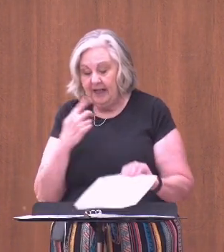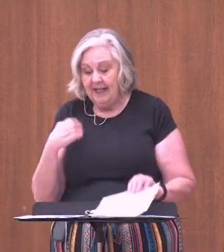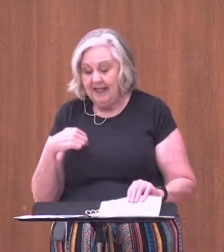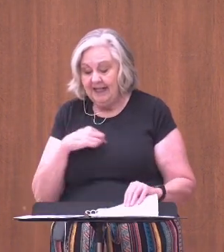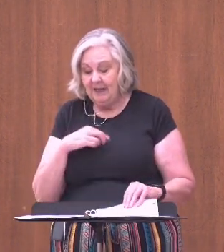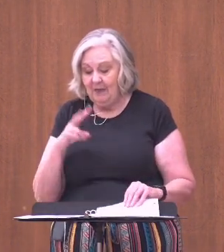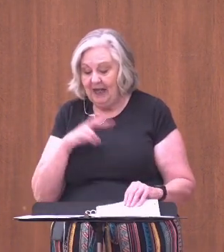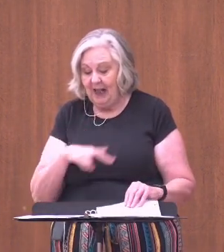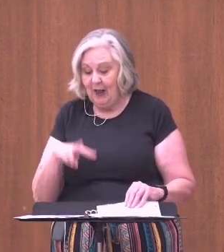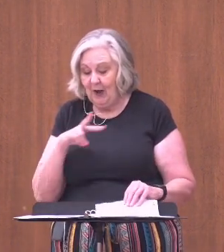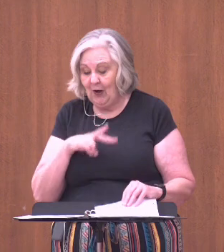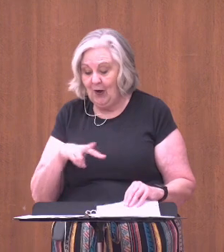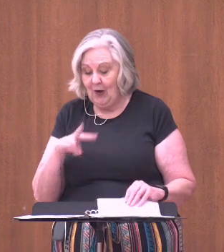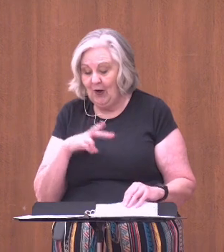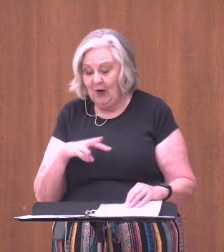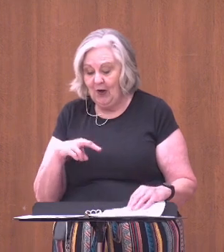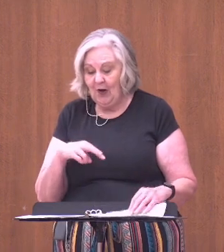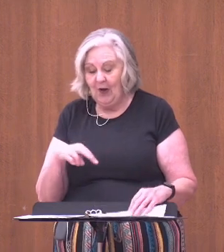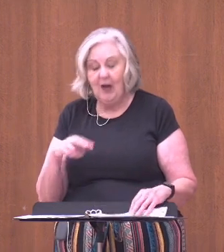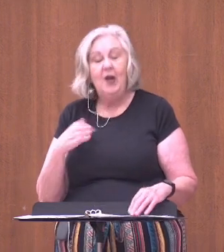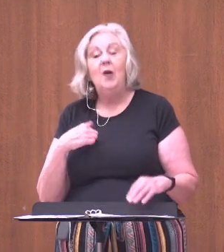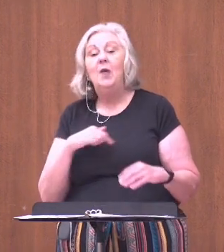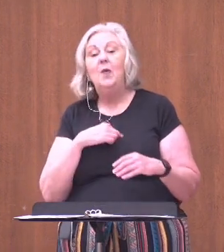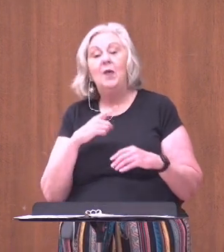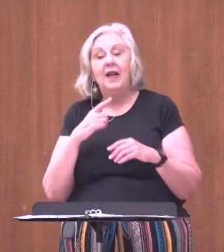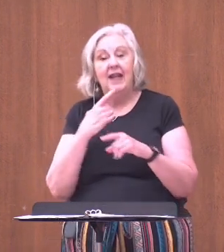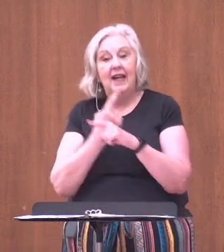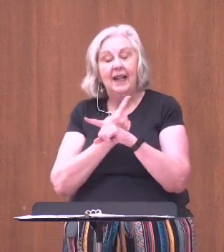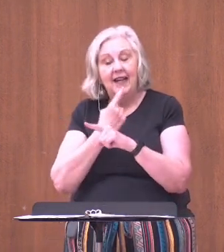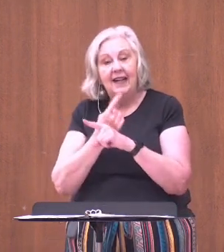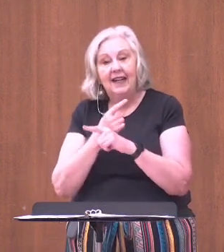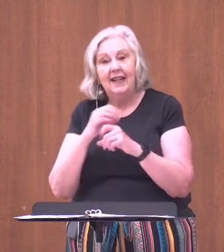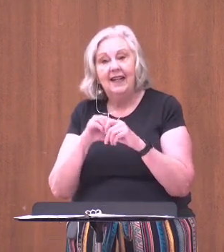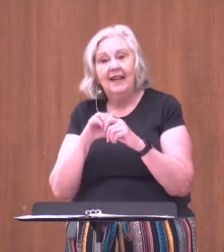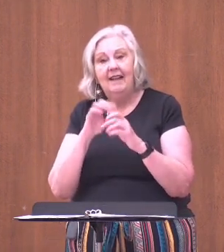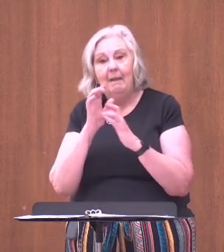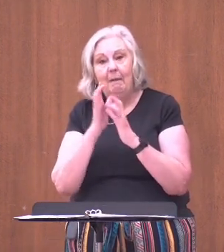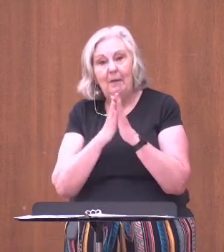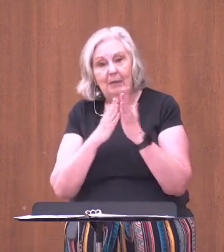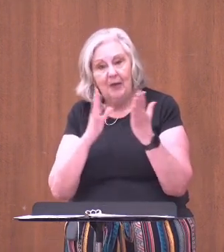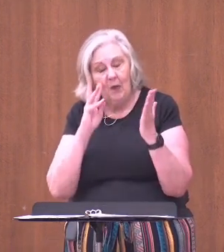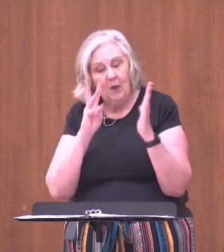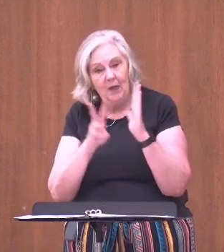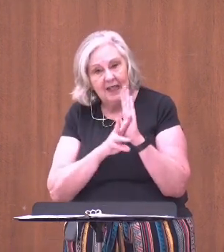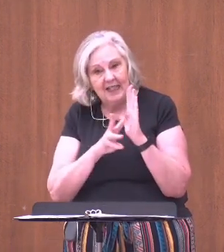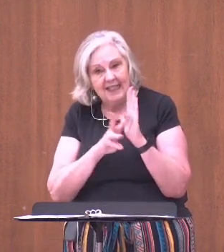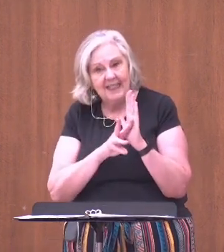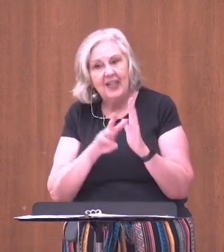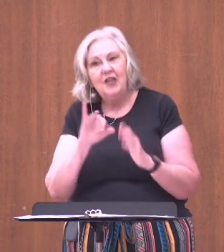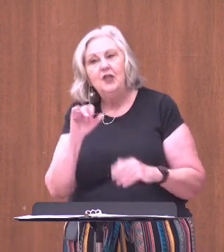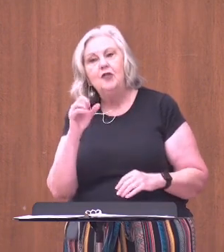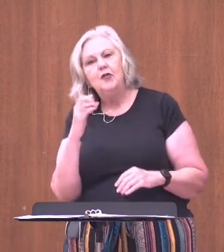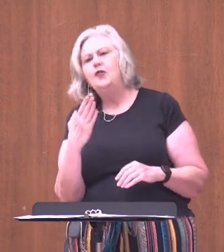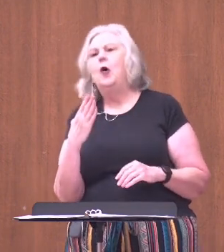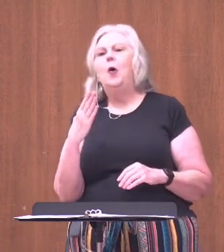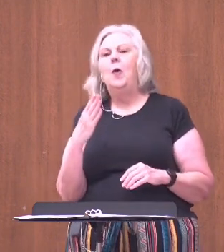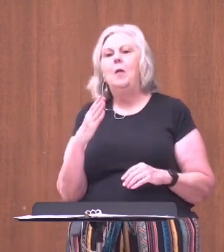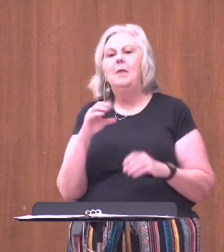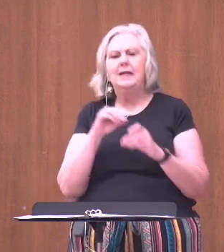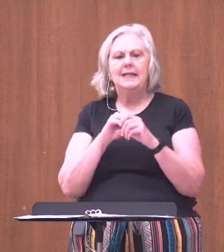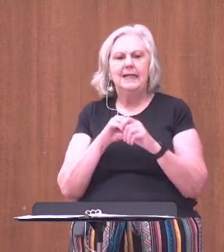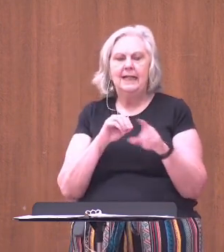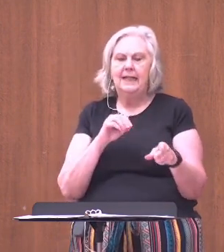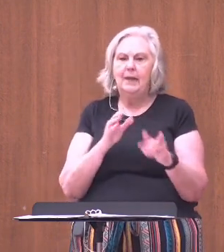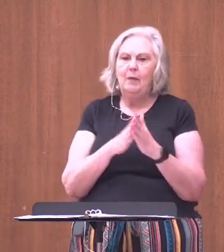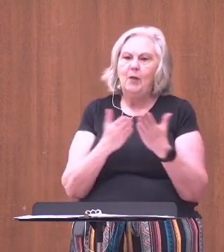it's best to put it in its context in the biblical witness. Job is among a group of books that are